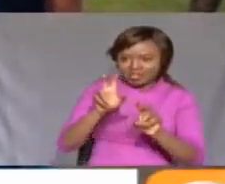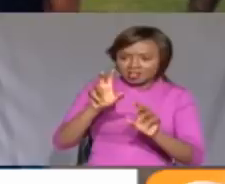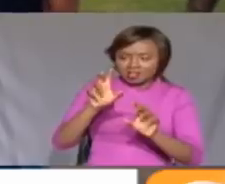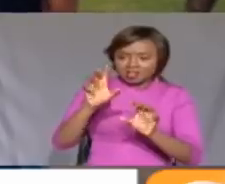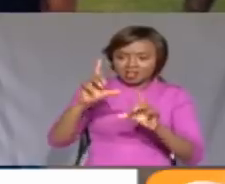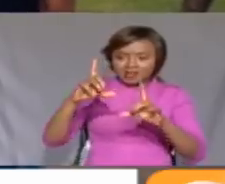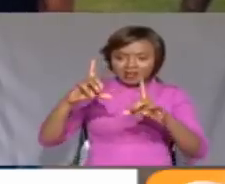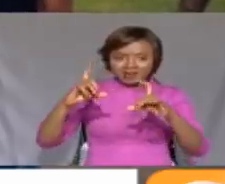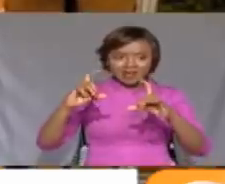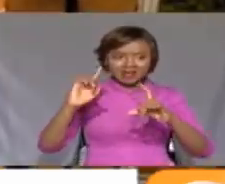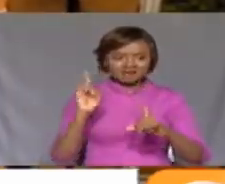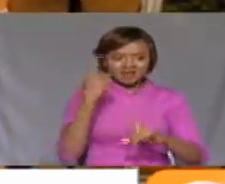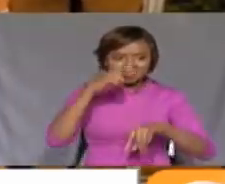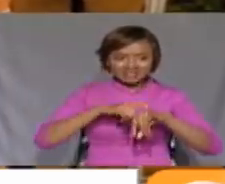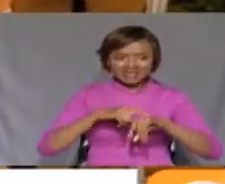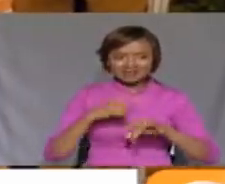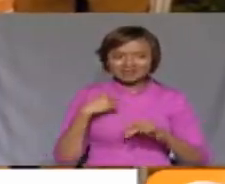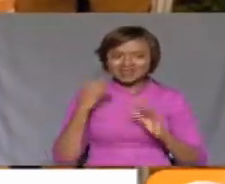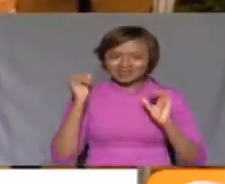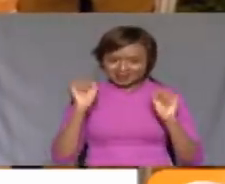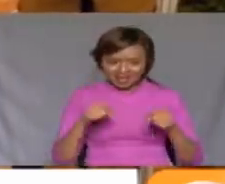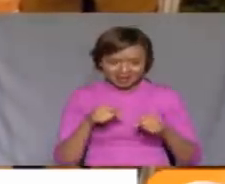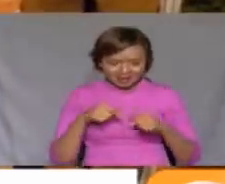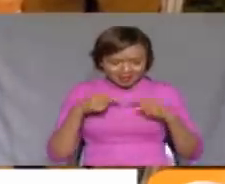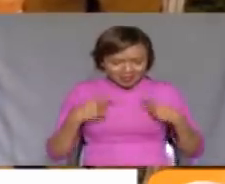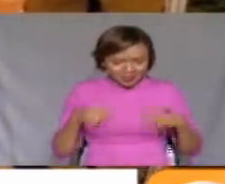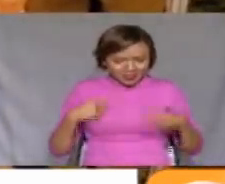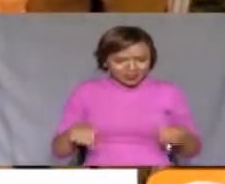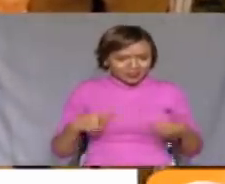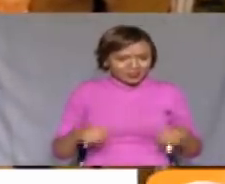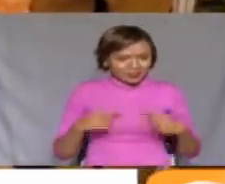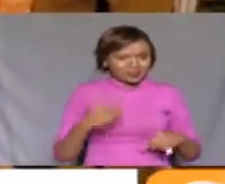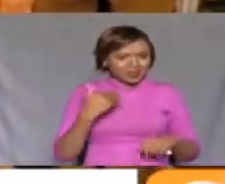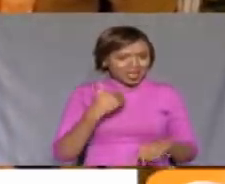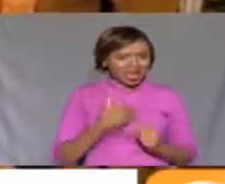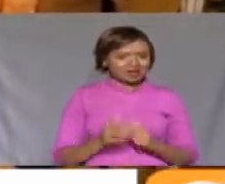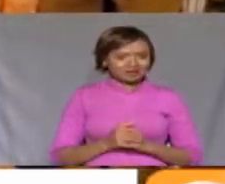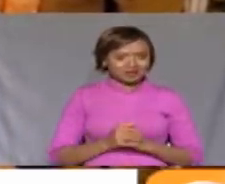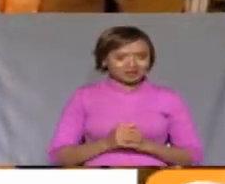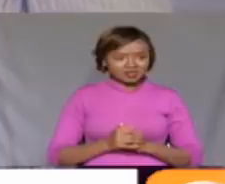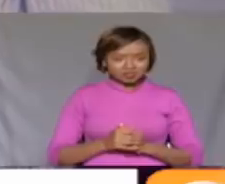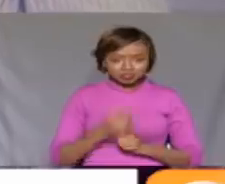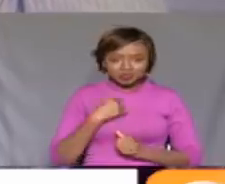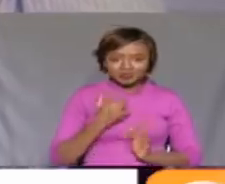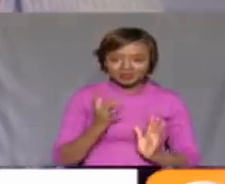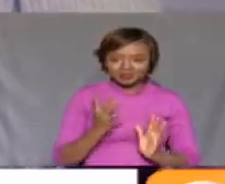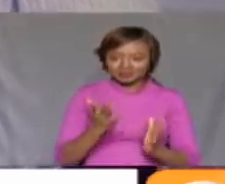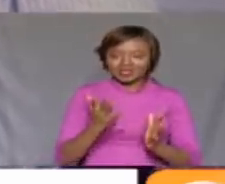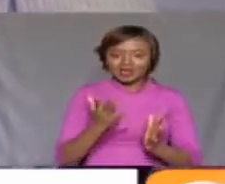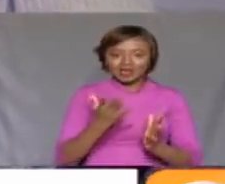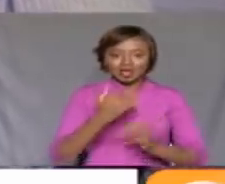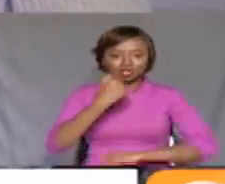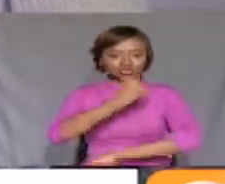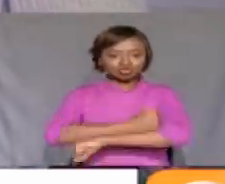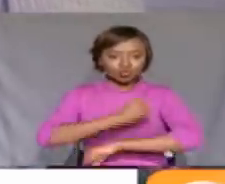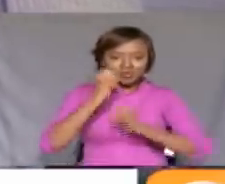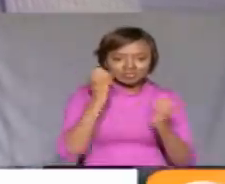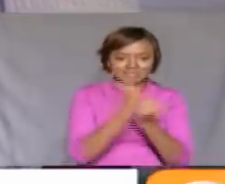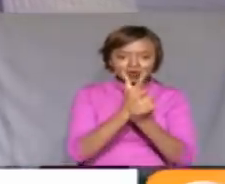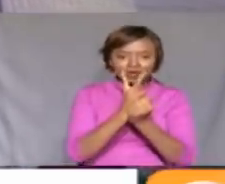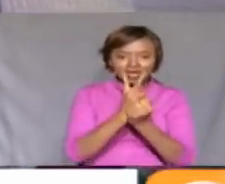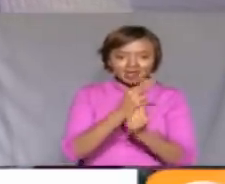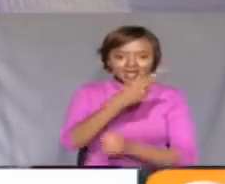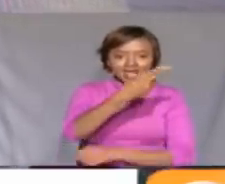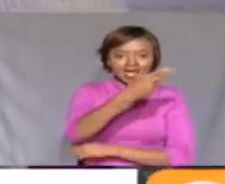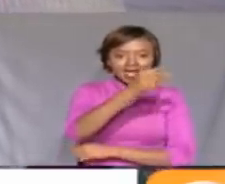time can be a most unnerving experience. And so my moment came at the Highway Secondary School